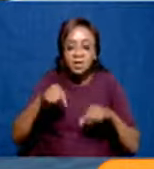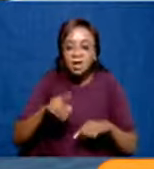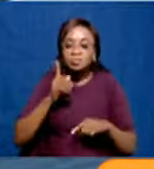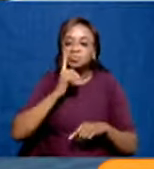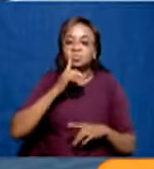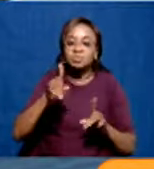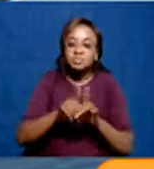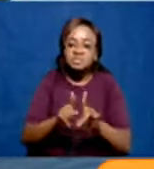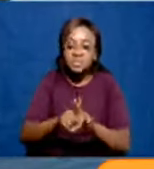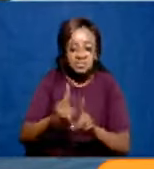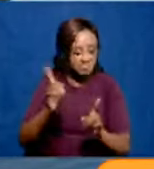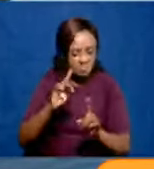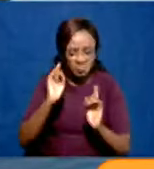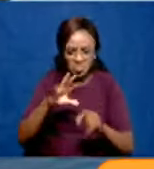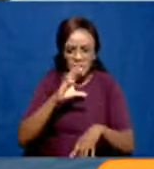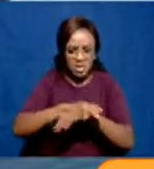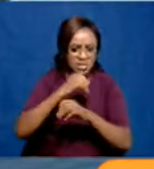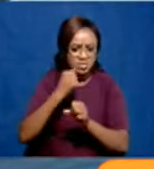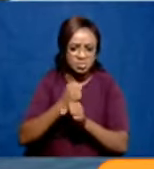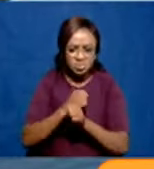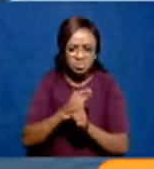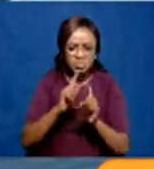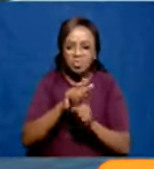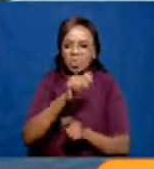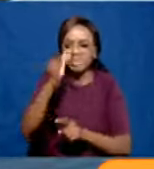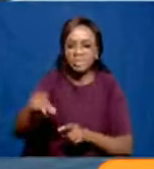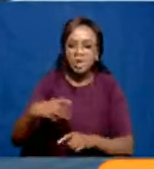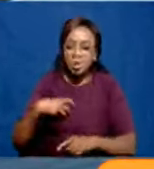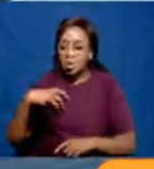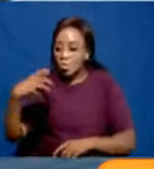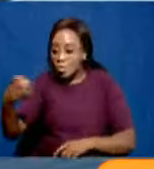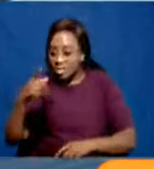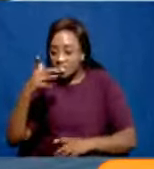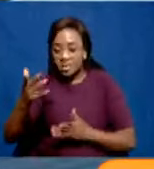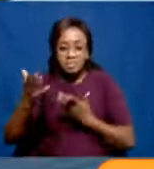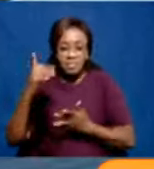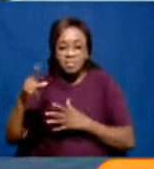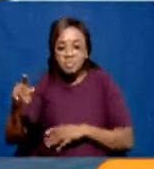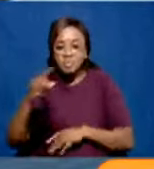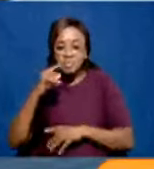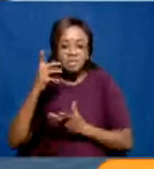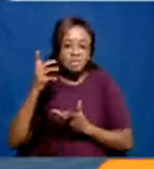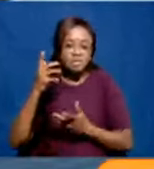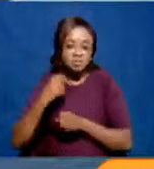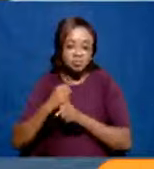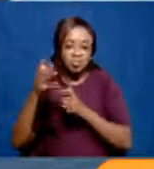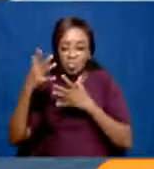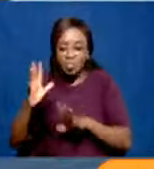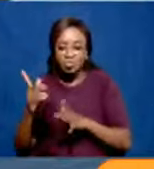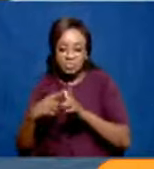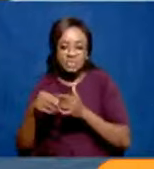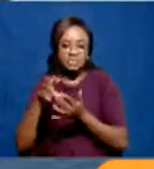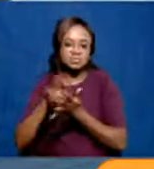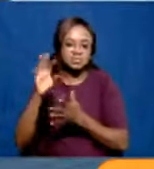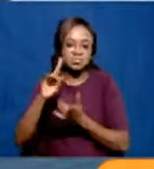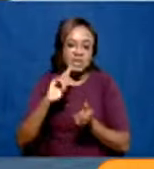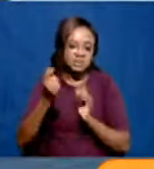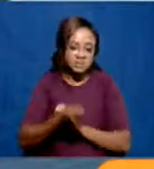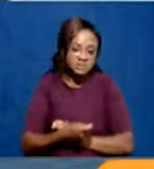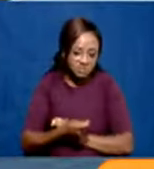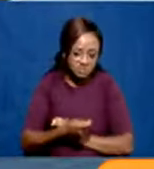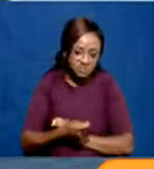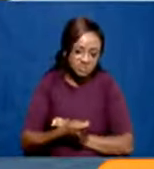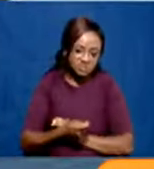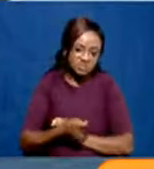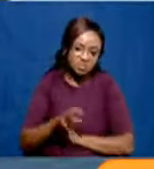your status changes. Or somebody who is more well-to-do can also lose a job and their status changes. So there's going to be periodic testing. But as a baseline at the